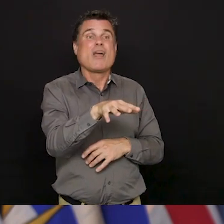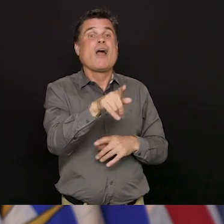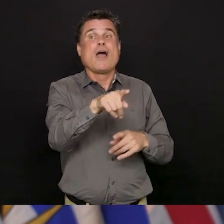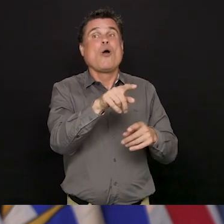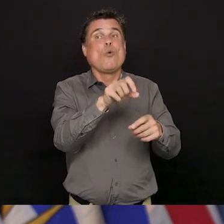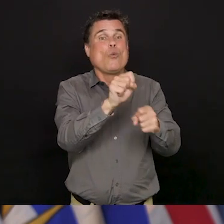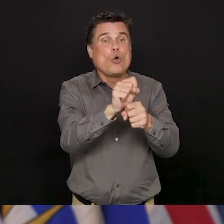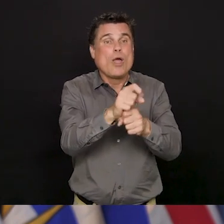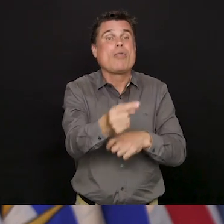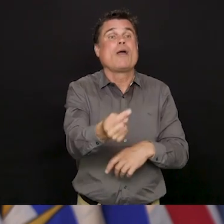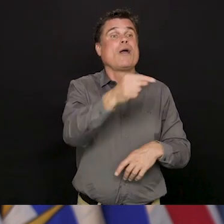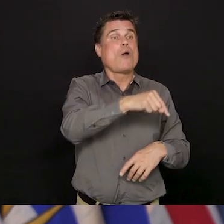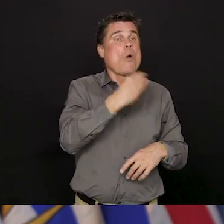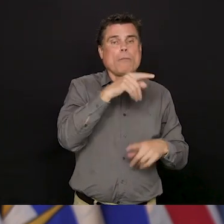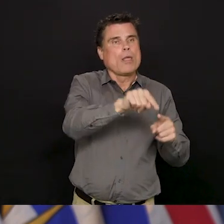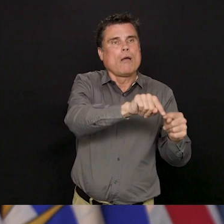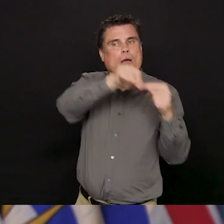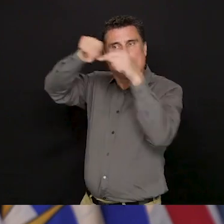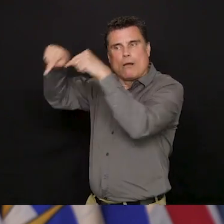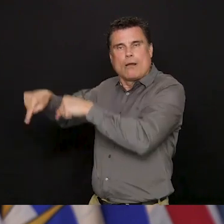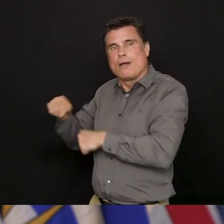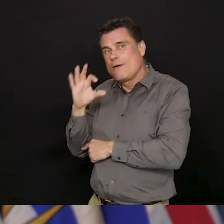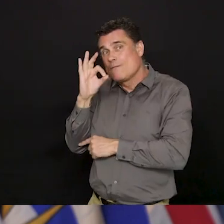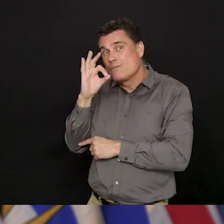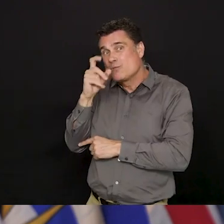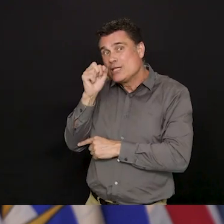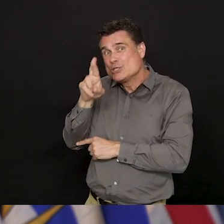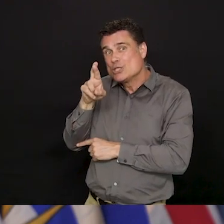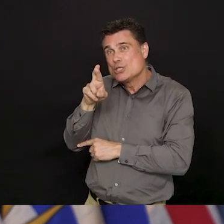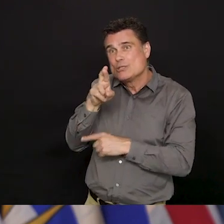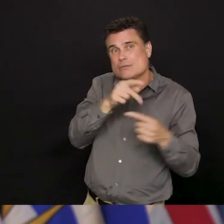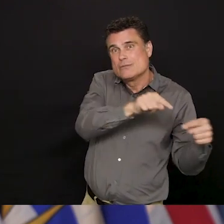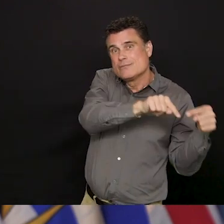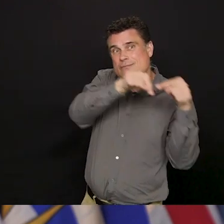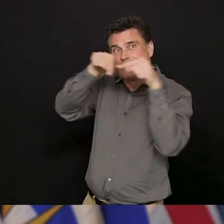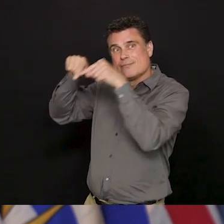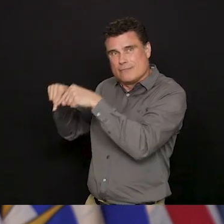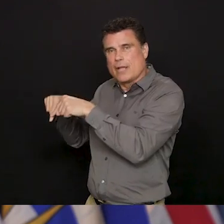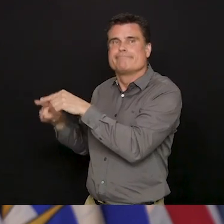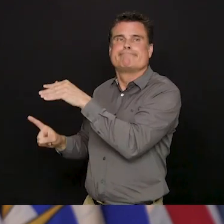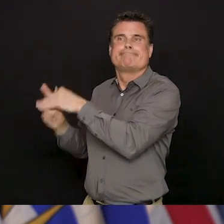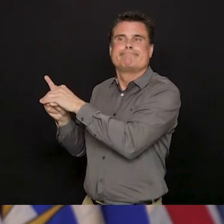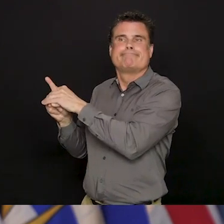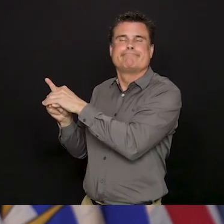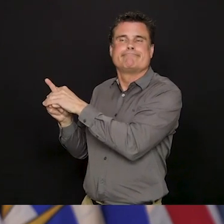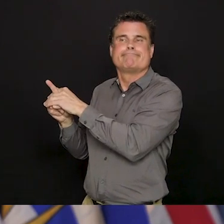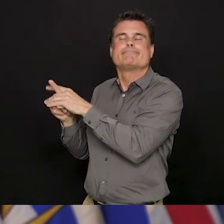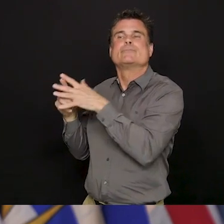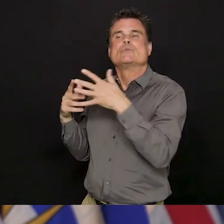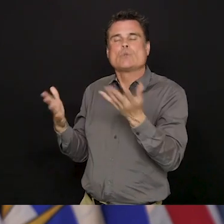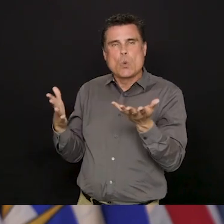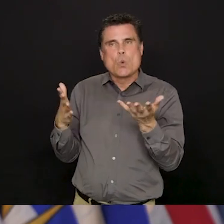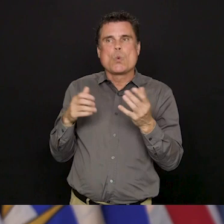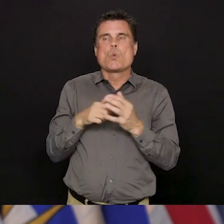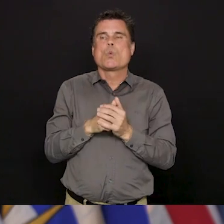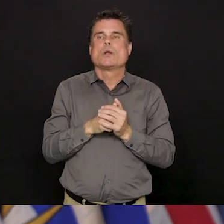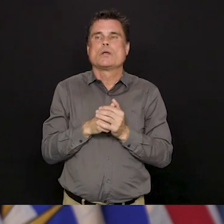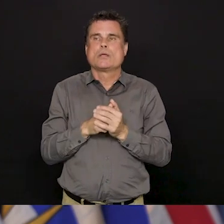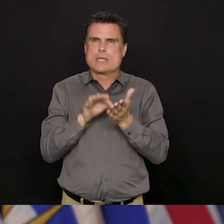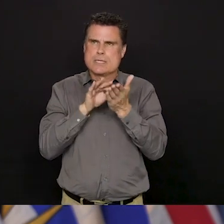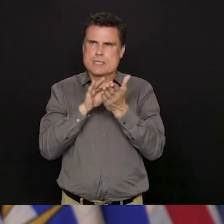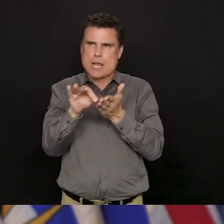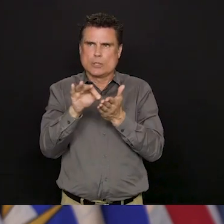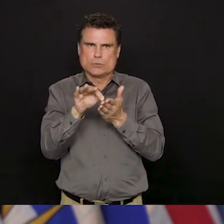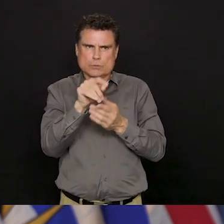investigate these that we investigate it by place of residence. So Fraser Health is working with Vancouver